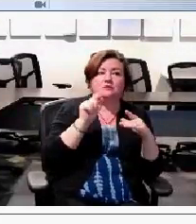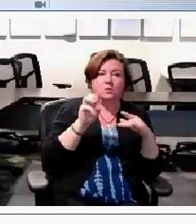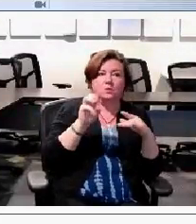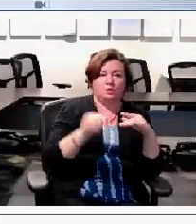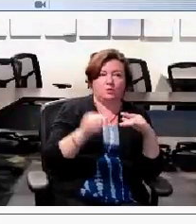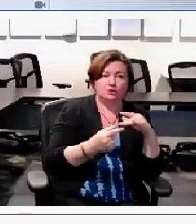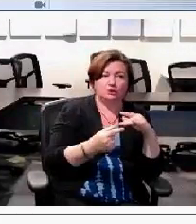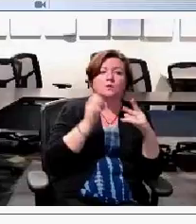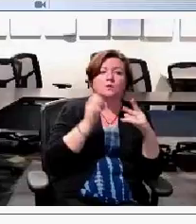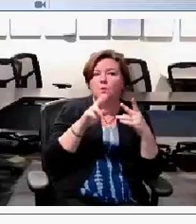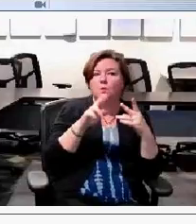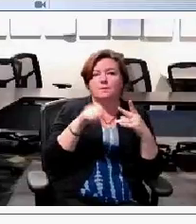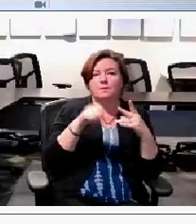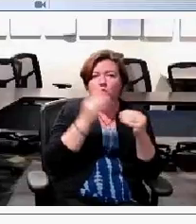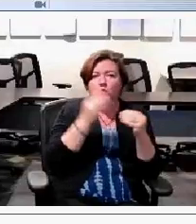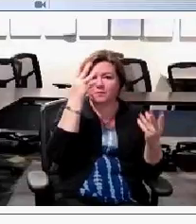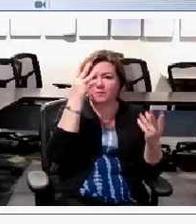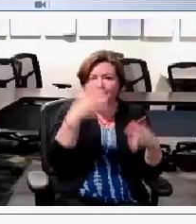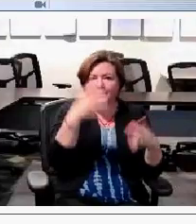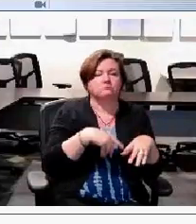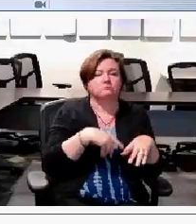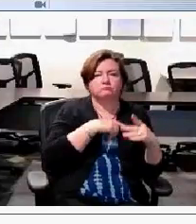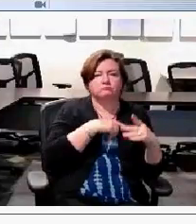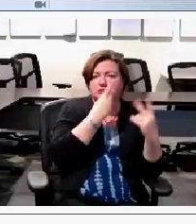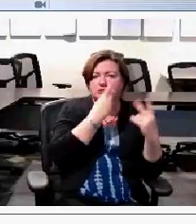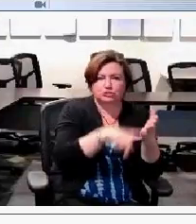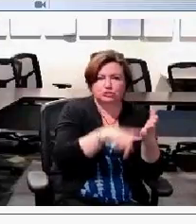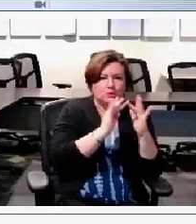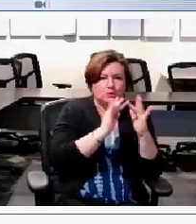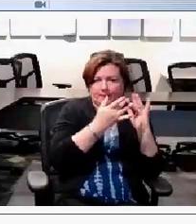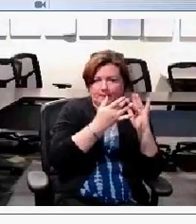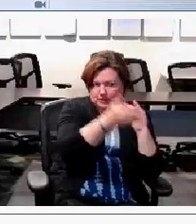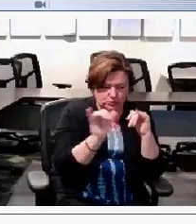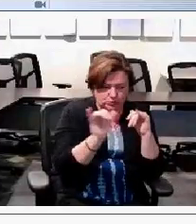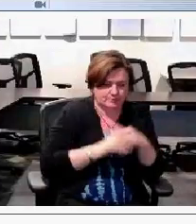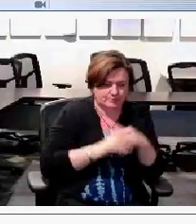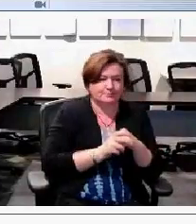our program or specific people, you can visit our website as well.